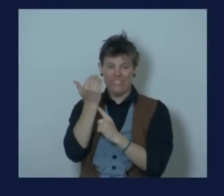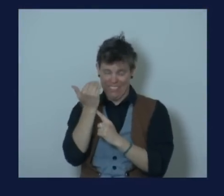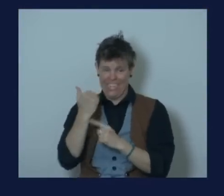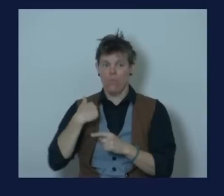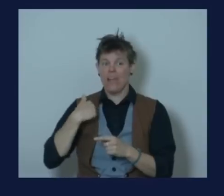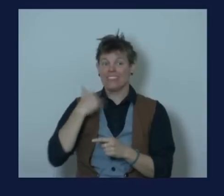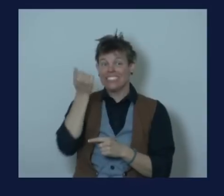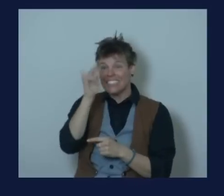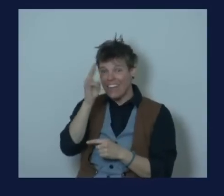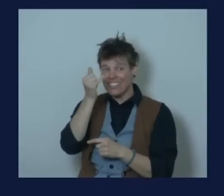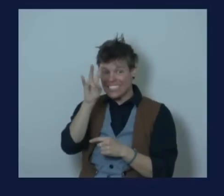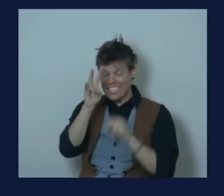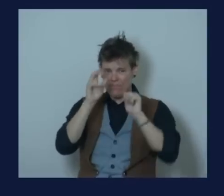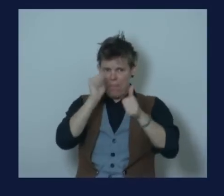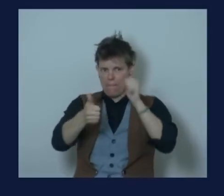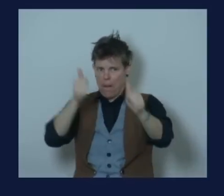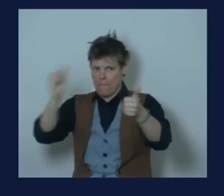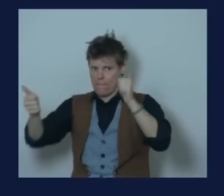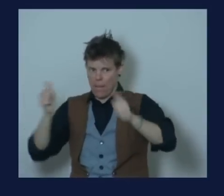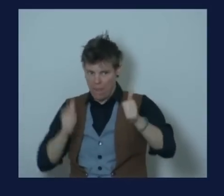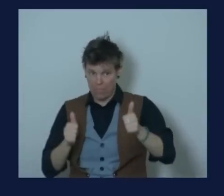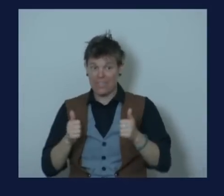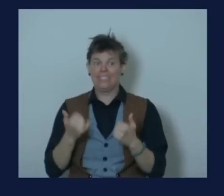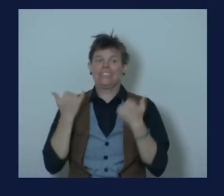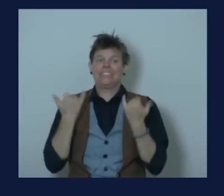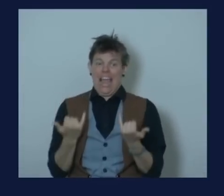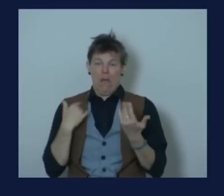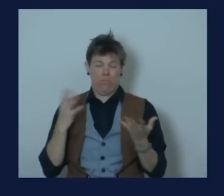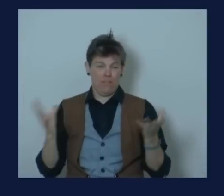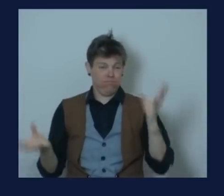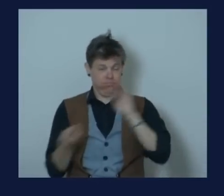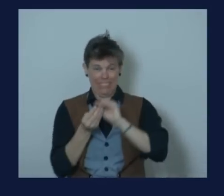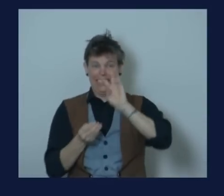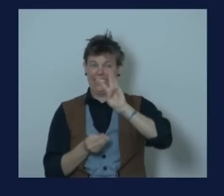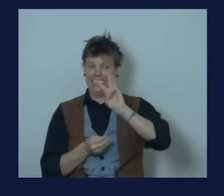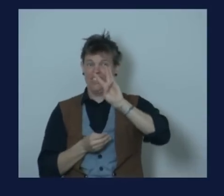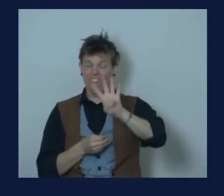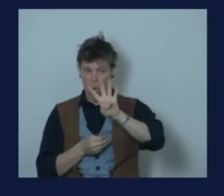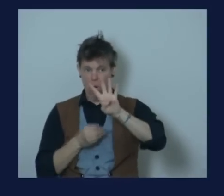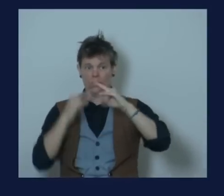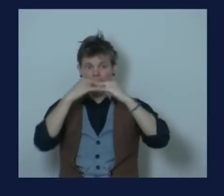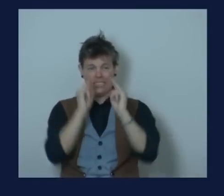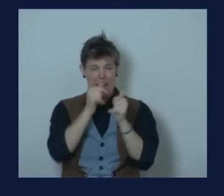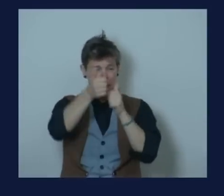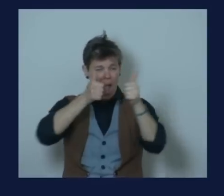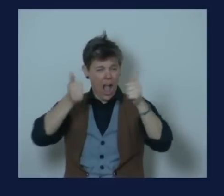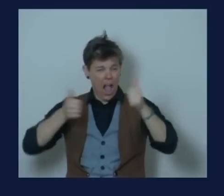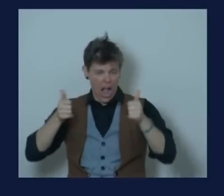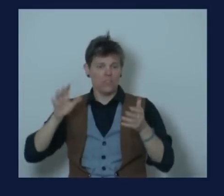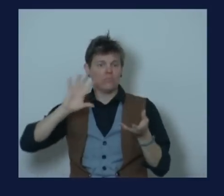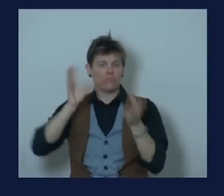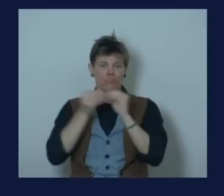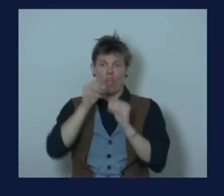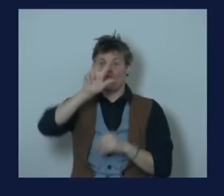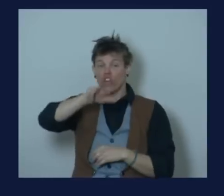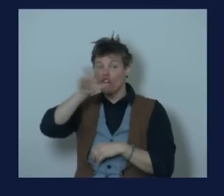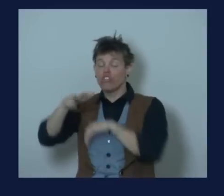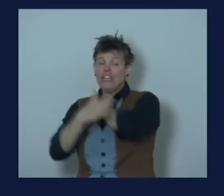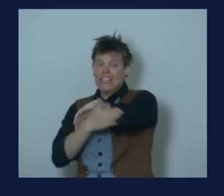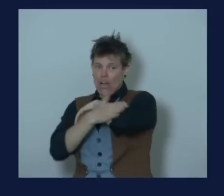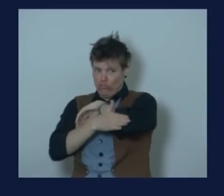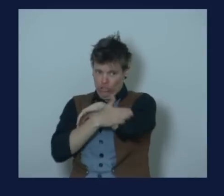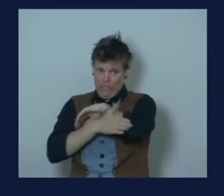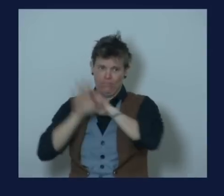of today, we have 64 sites in all 33 counties. So that was an important initial strategy of ours, was to make